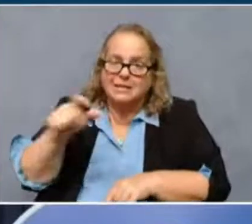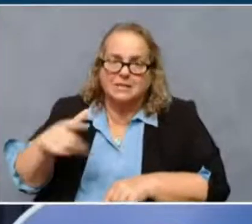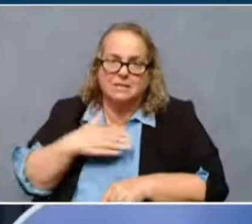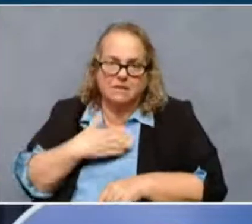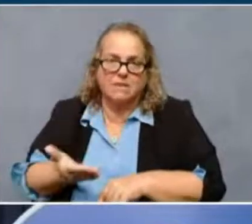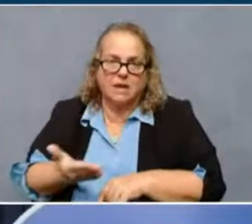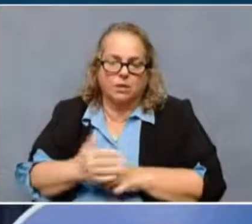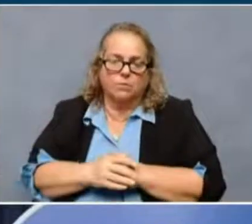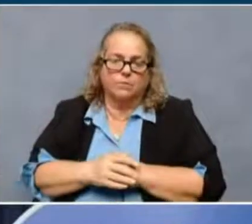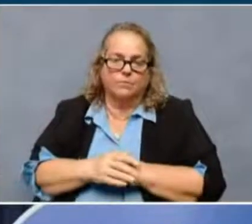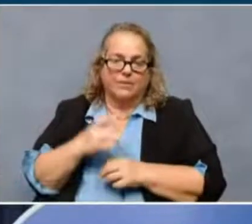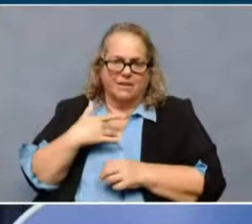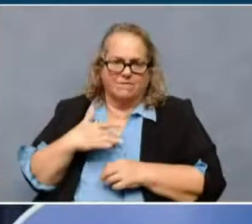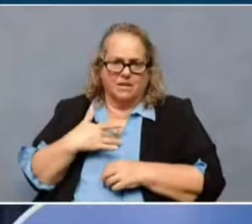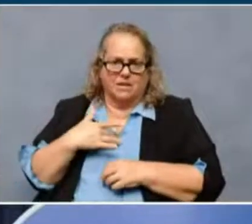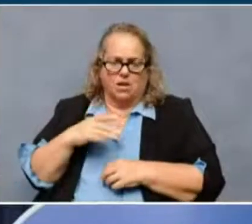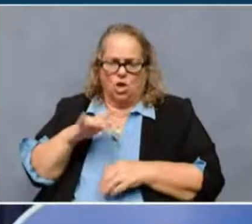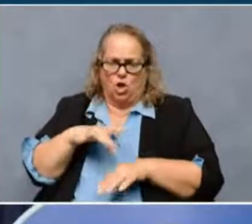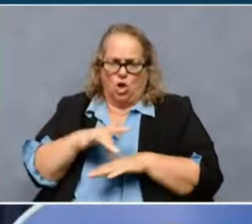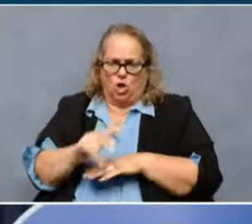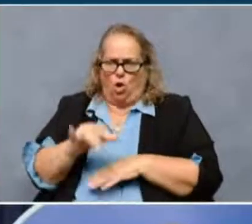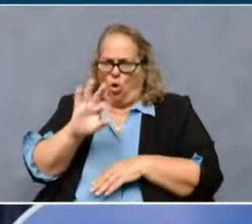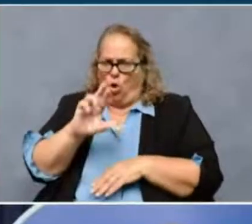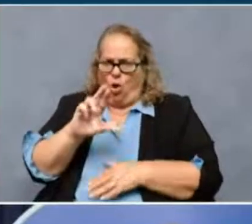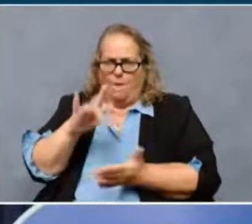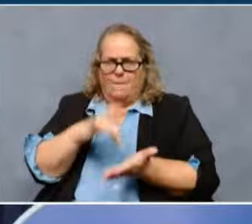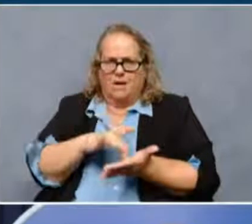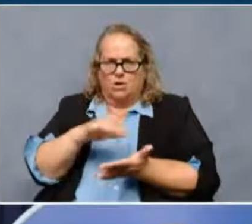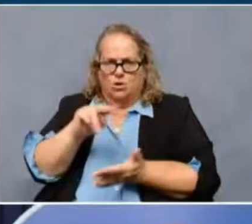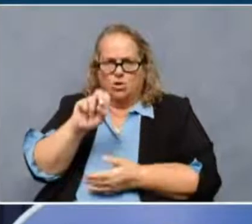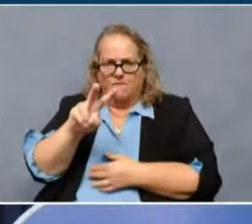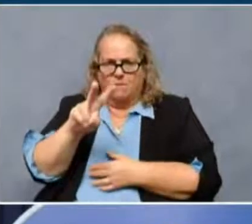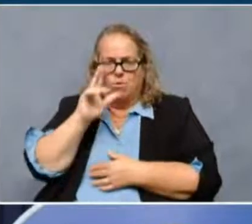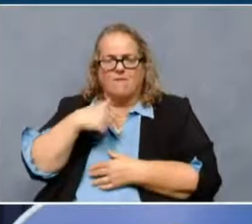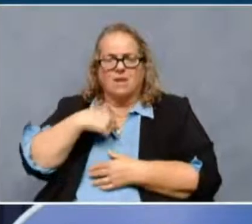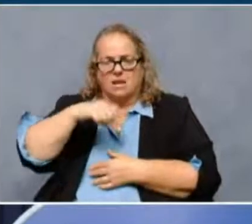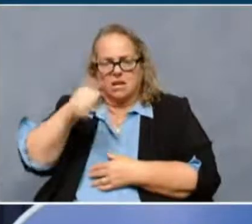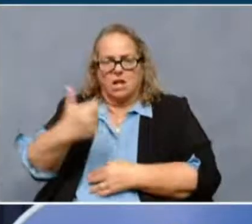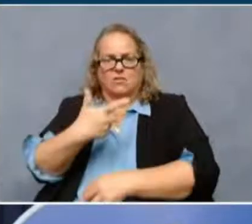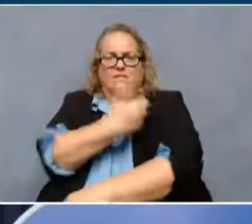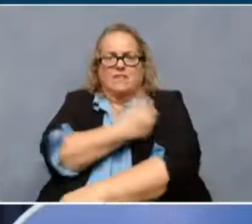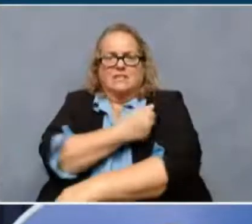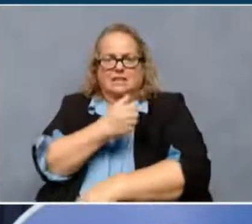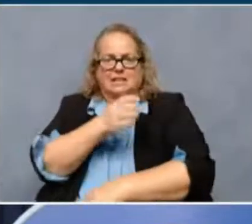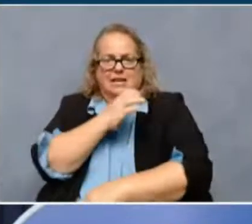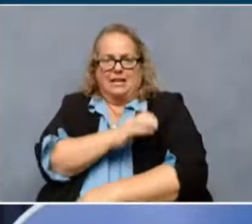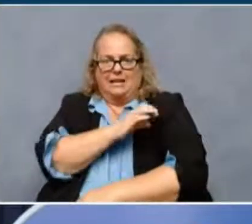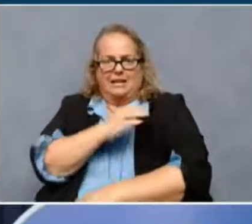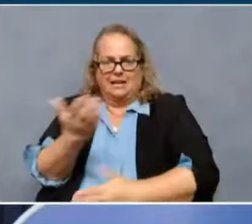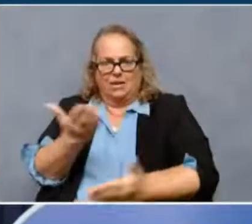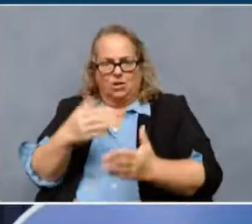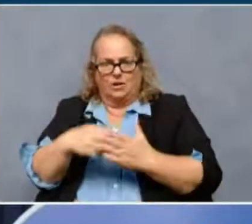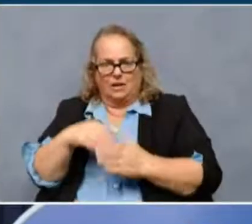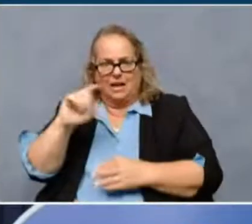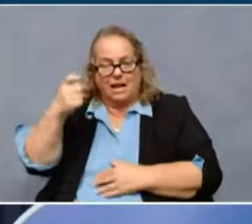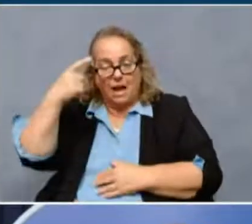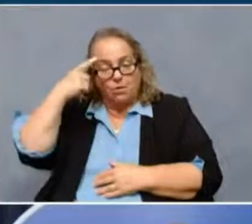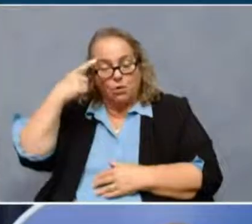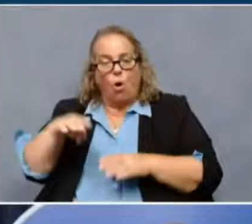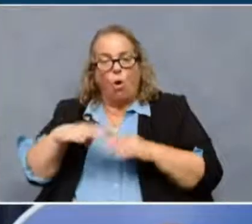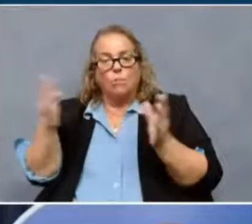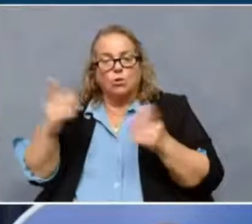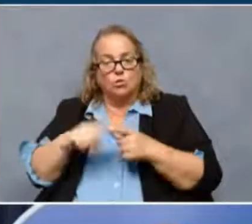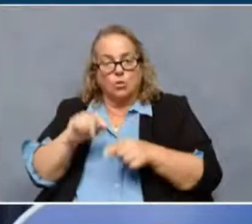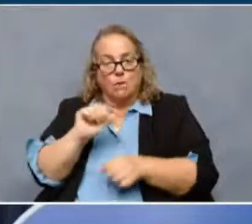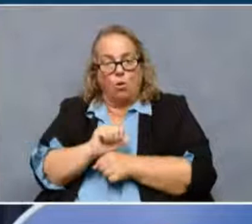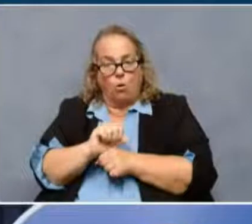in early or mid-November, we're going to have another vaccine clinic here in the Capitol, open to employees and others to get your first